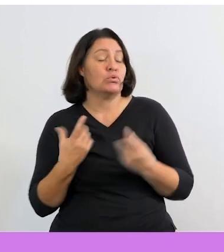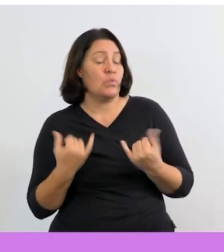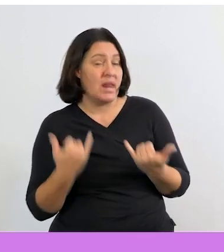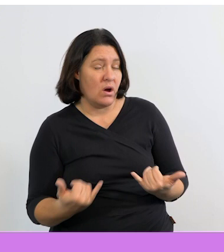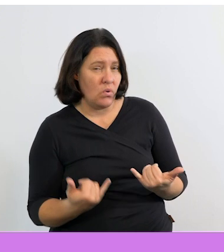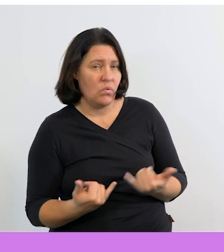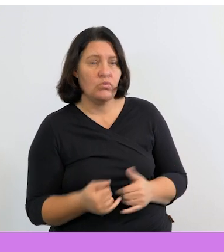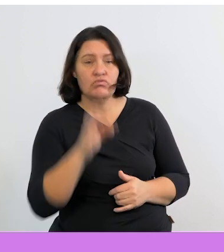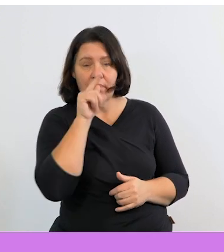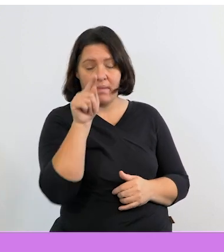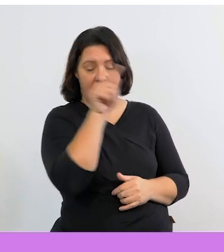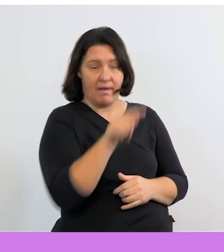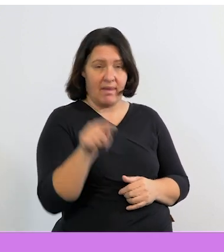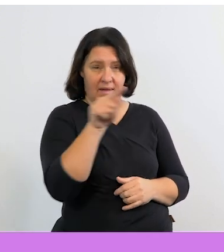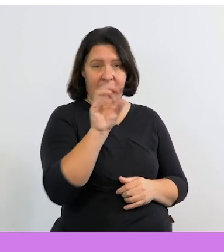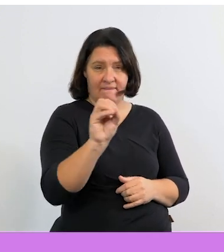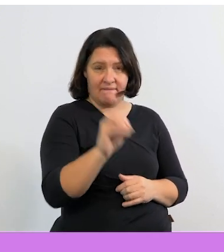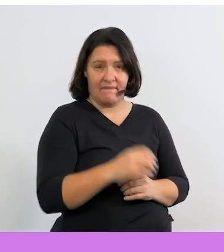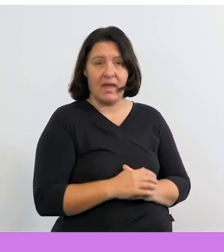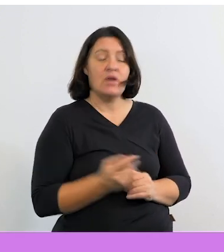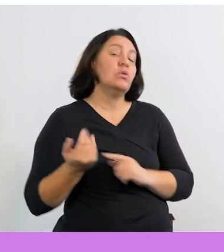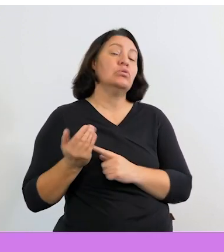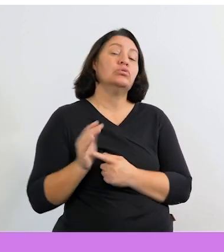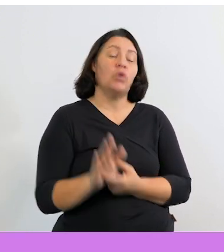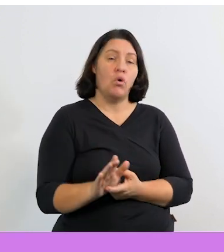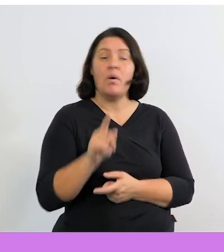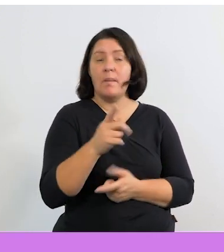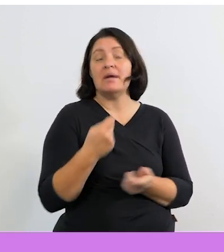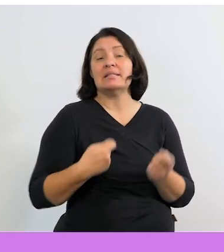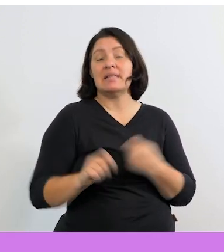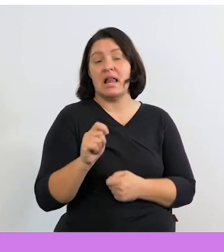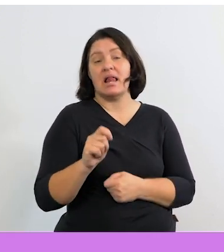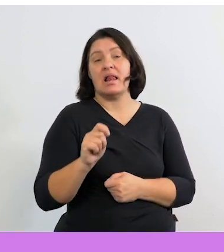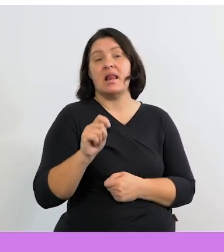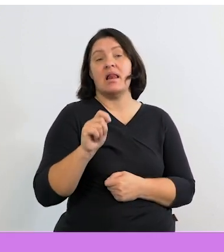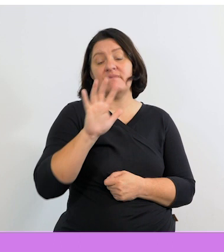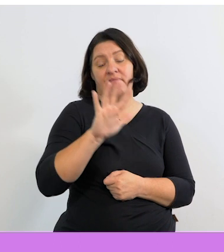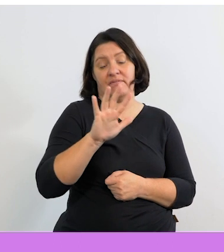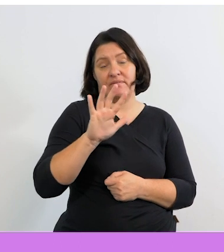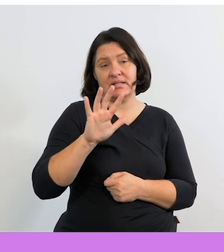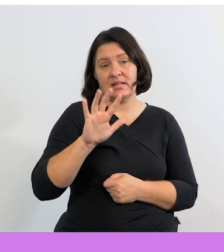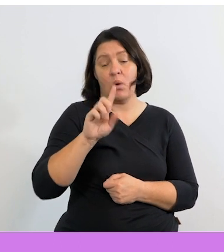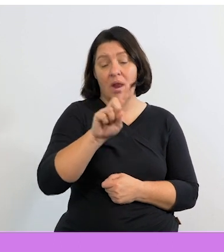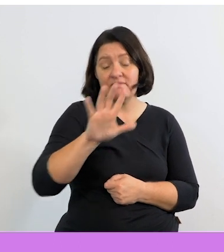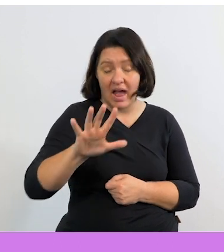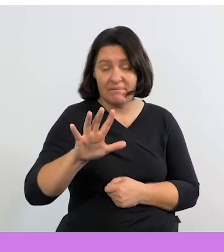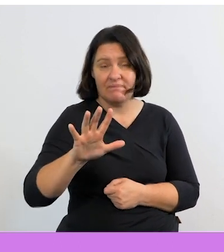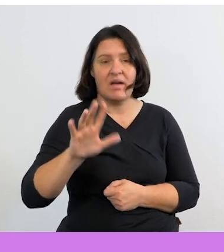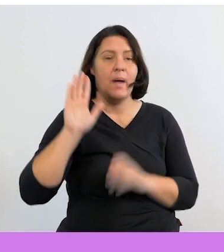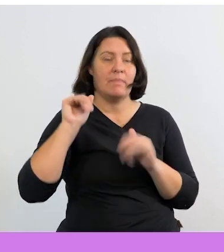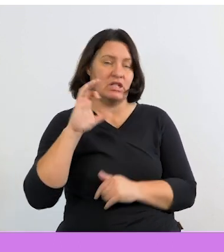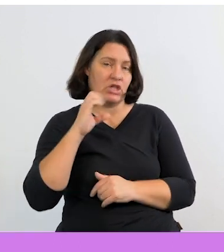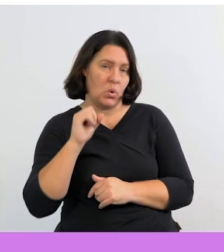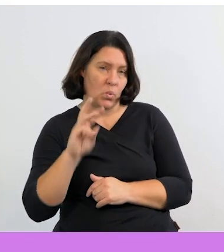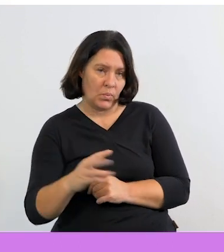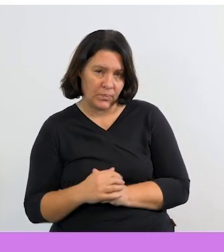what we've done just now, remember there's the break-even point, and we indicated he must sell 50 bunny chows,